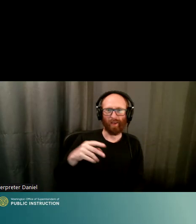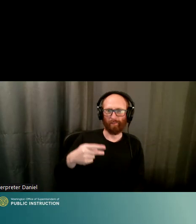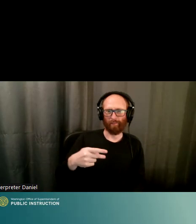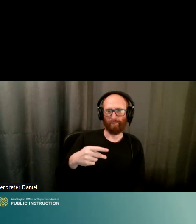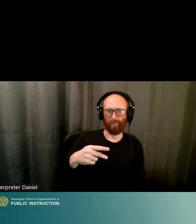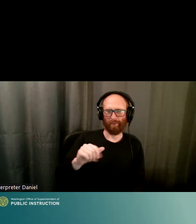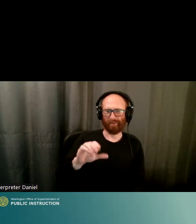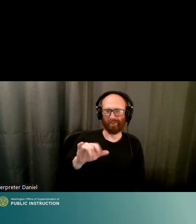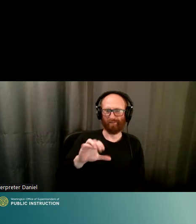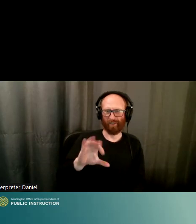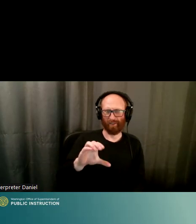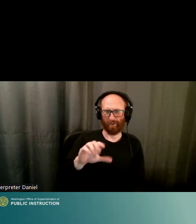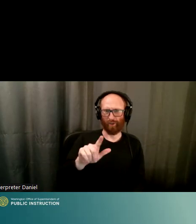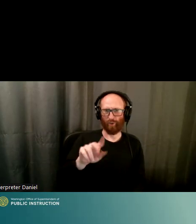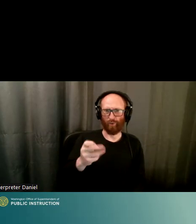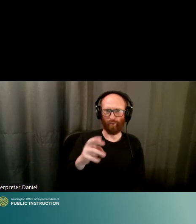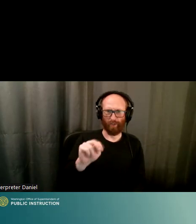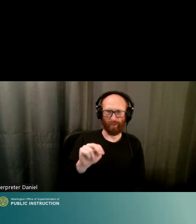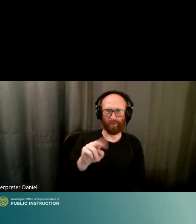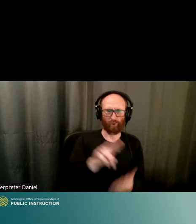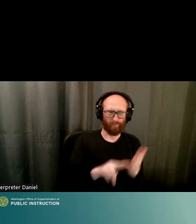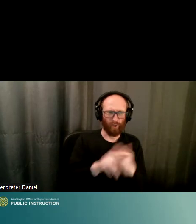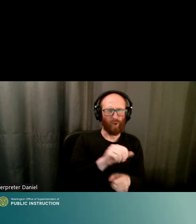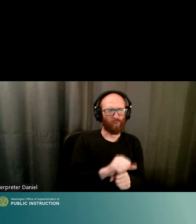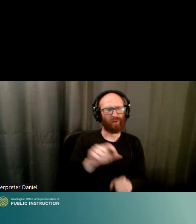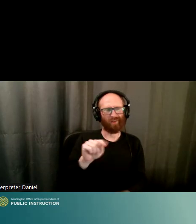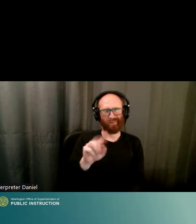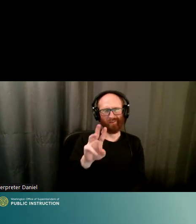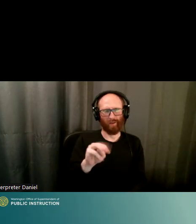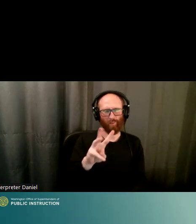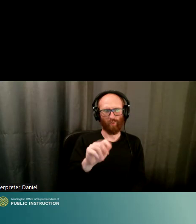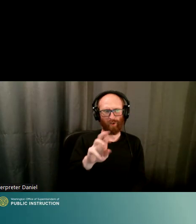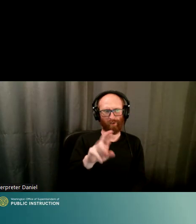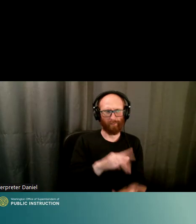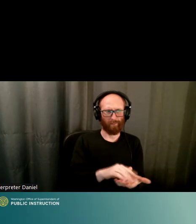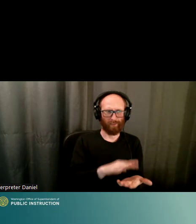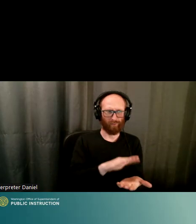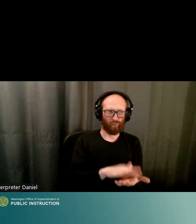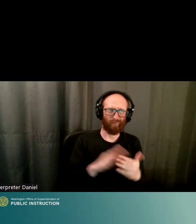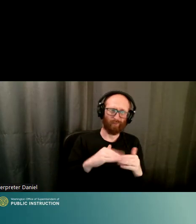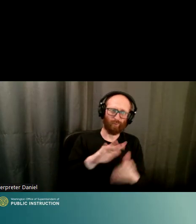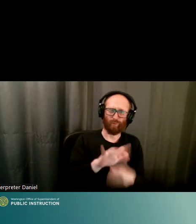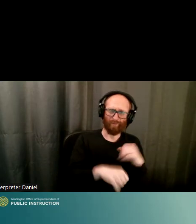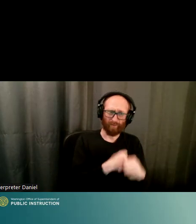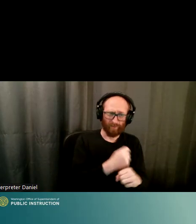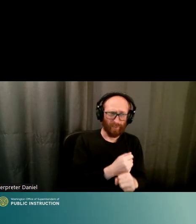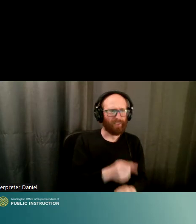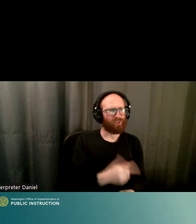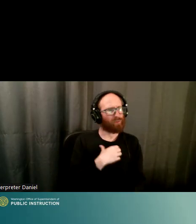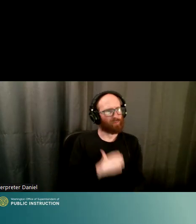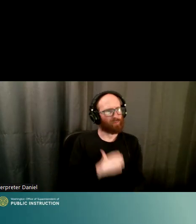University, has worked at Tumwater Middle School for over 25 years, and is passionate about